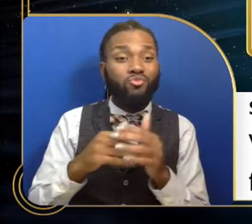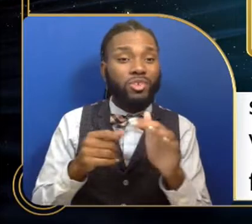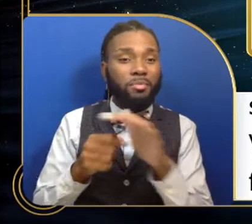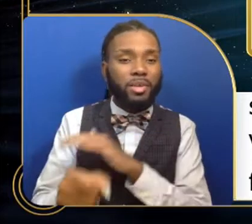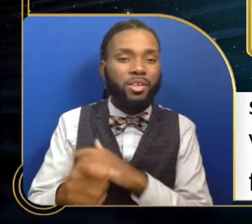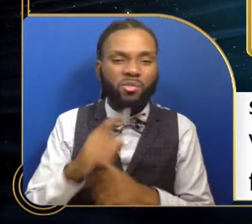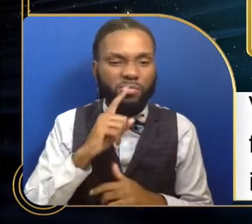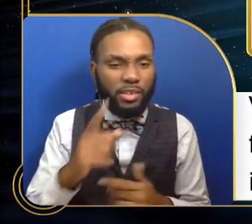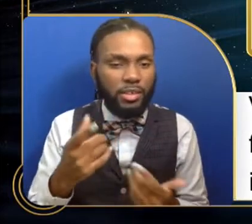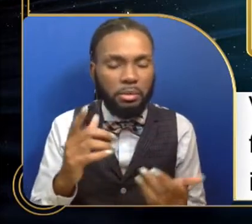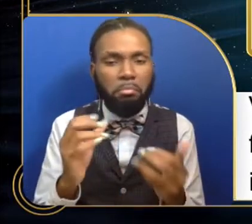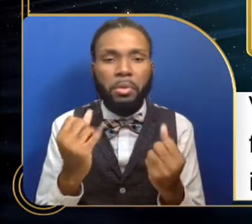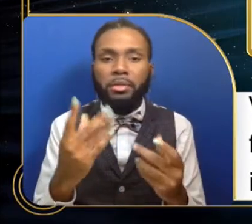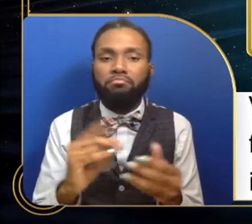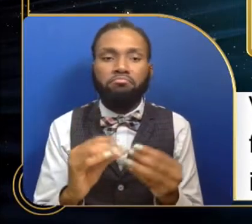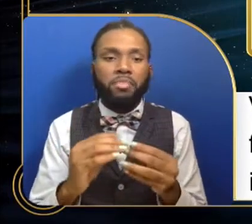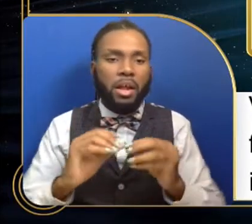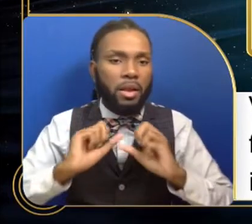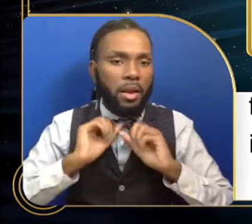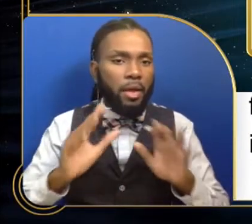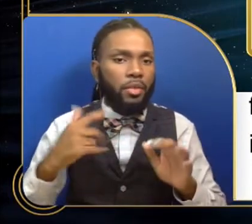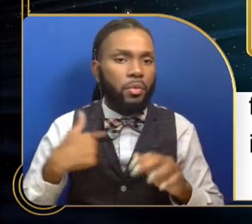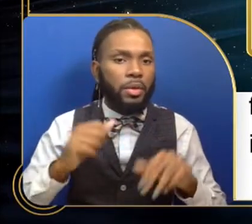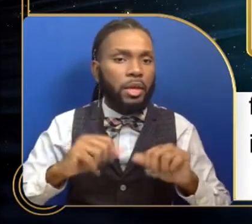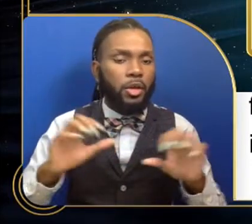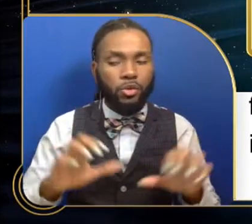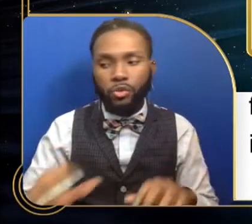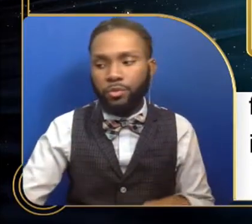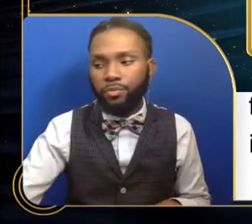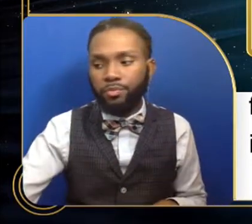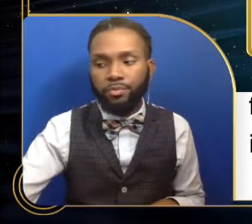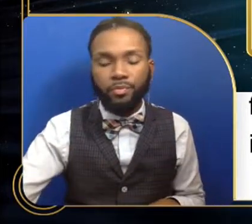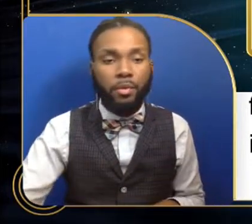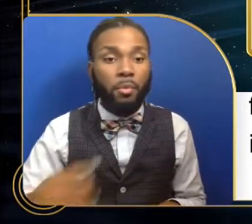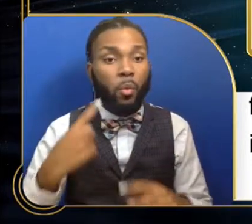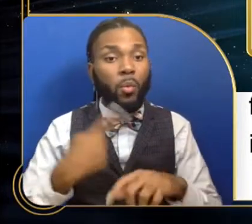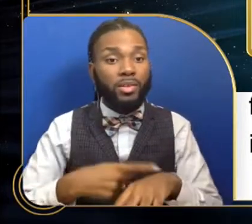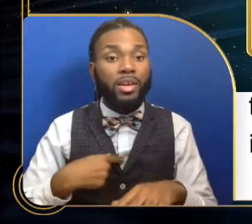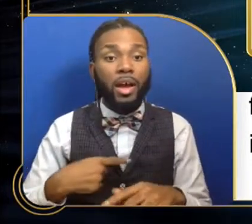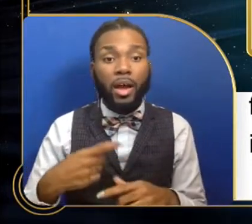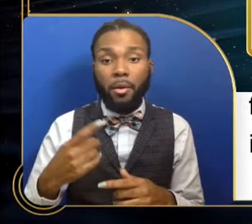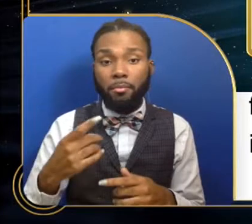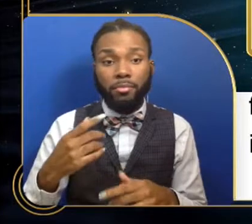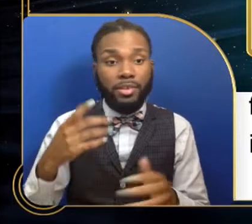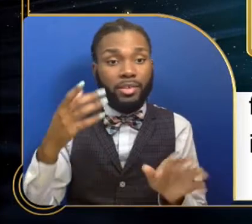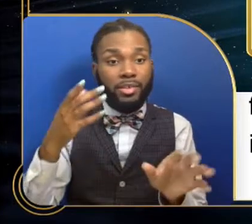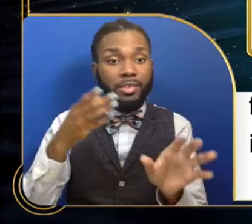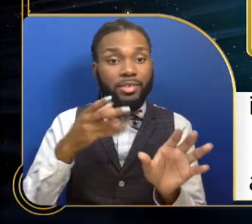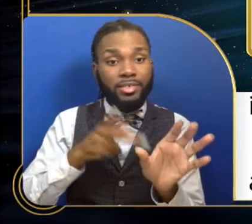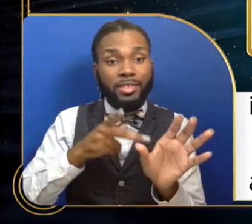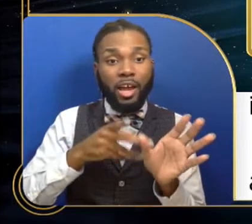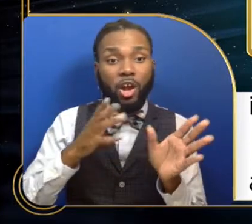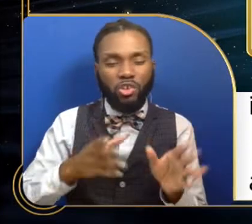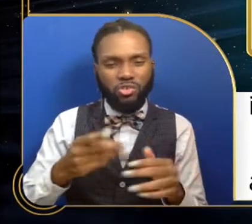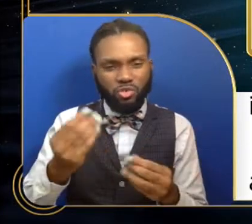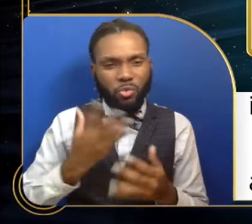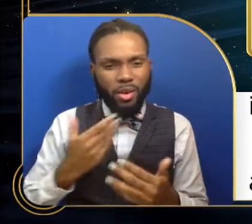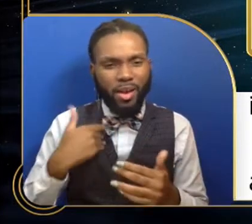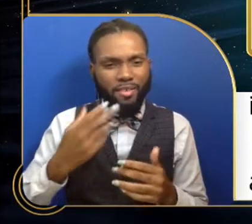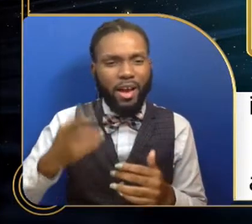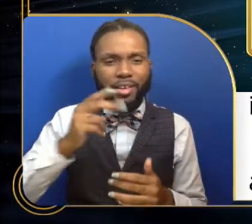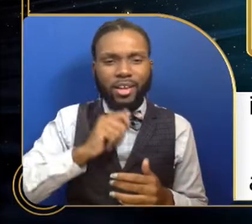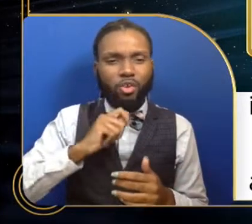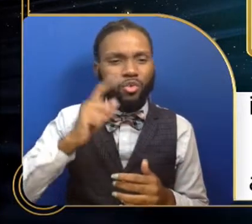do. And I was told once by a psychiatrist, you have a high tolerance for psychopathology. What that meant was I